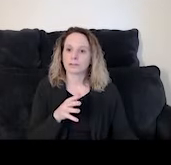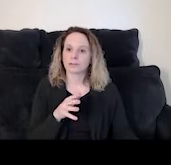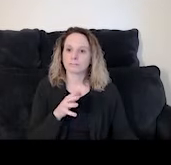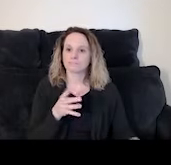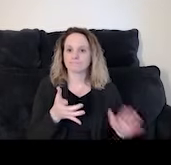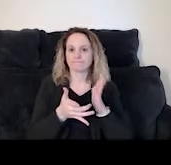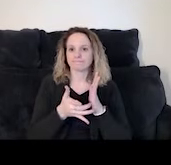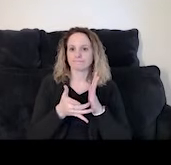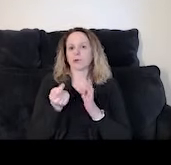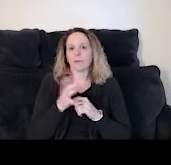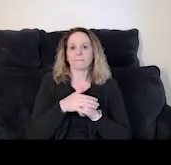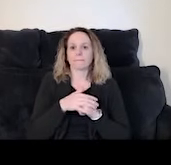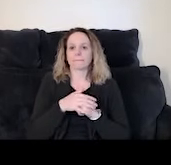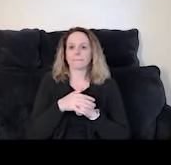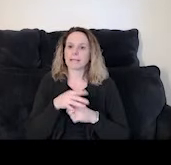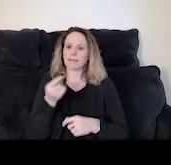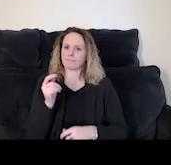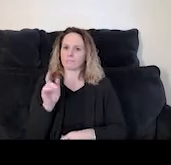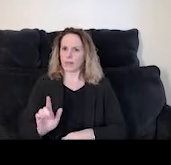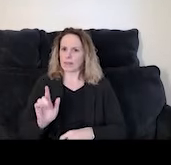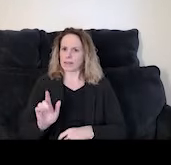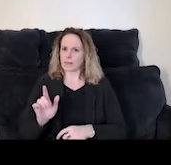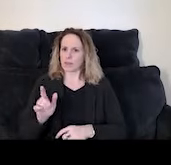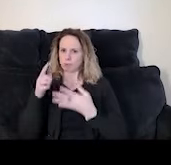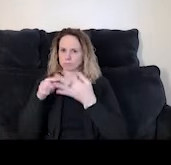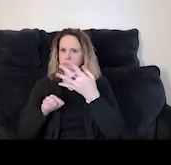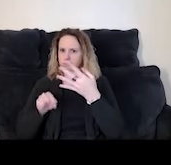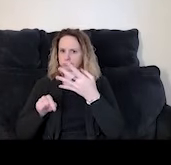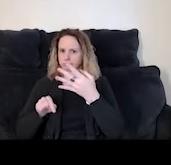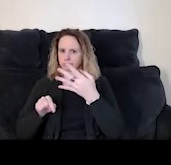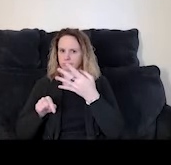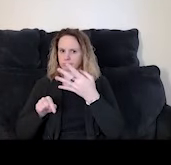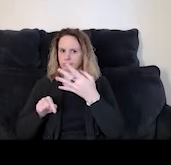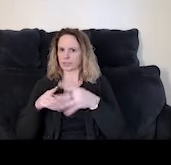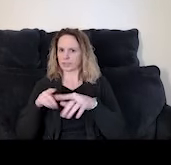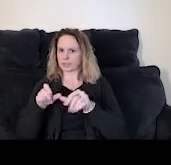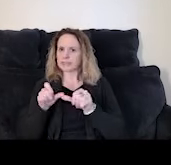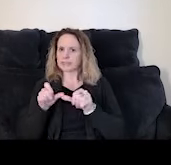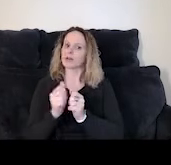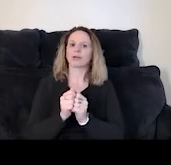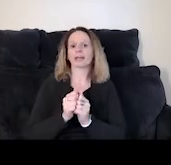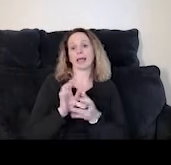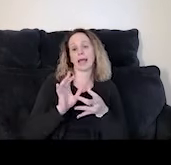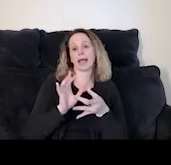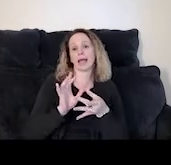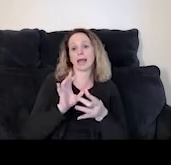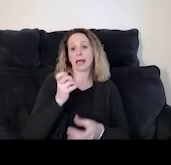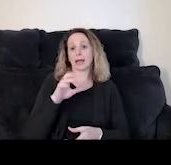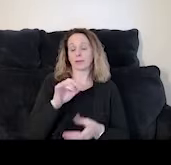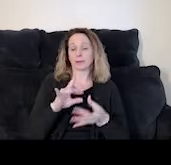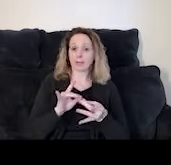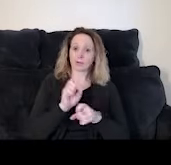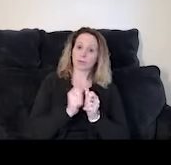We have just a couple that are on the low end that we're continuing to work on, and our COE that Director Chris mentioned works with